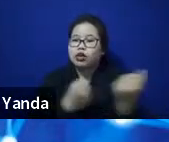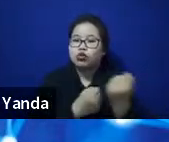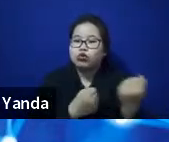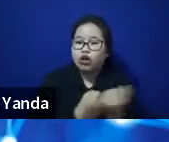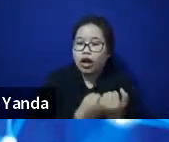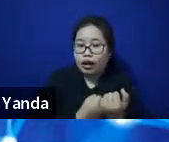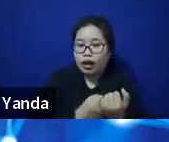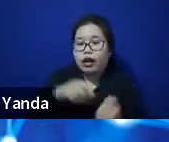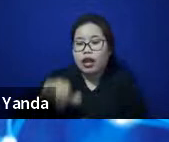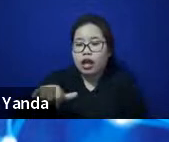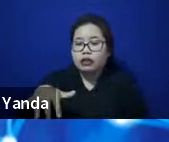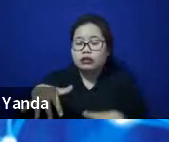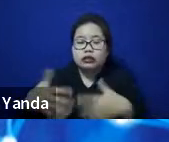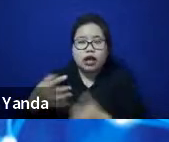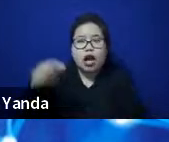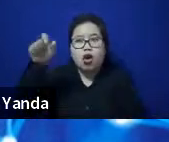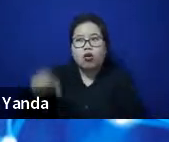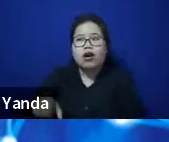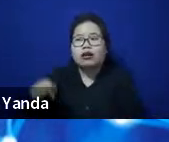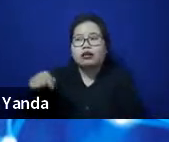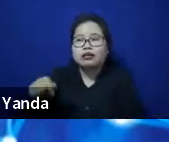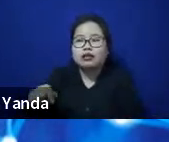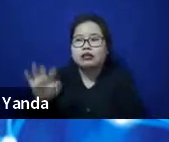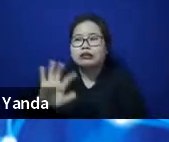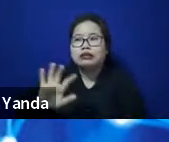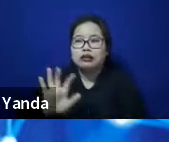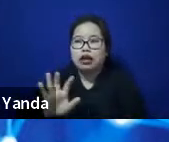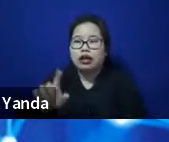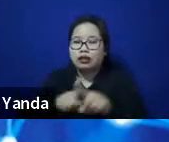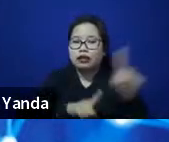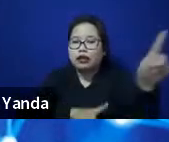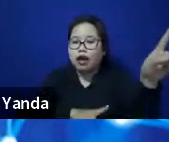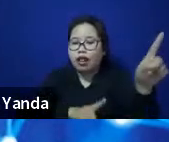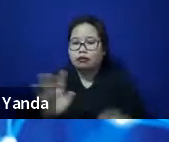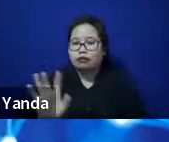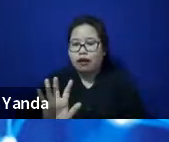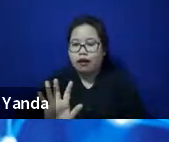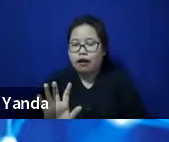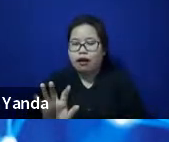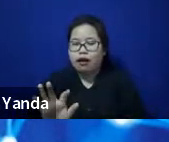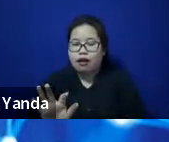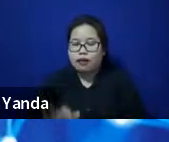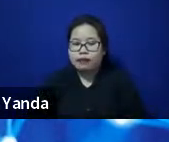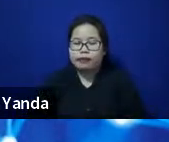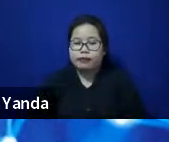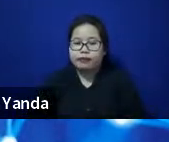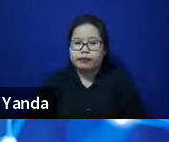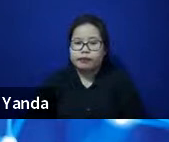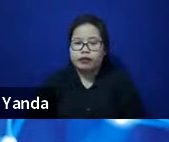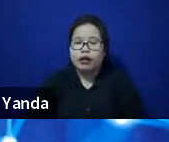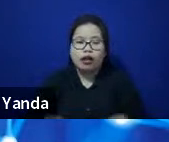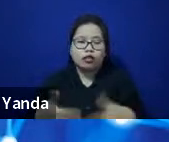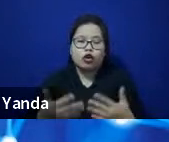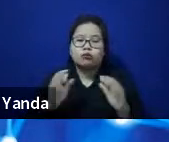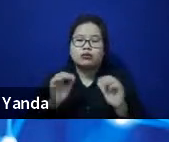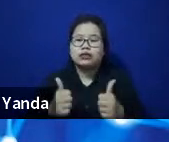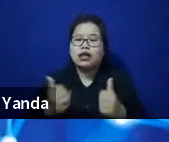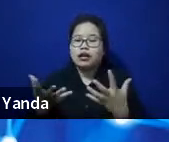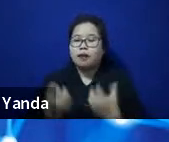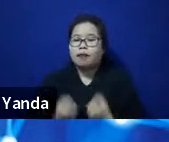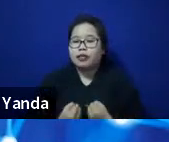left feeling hopeless, but rather are able to be a part